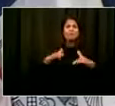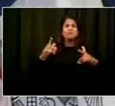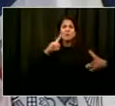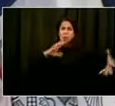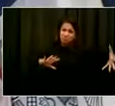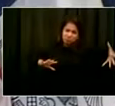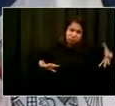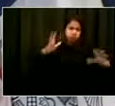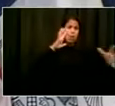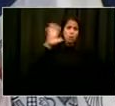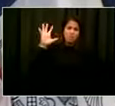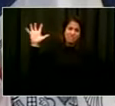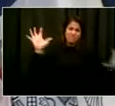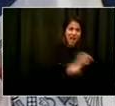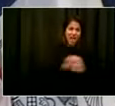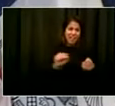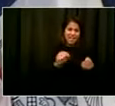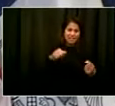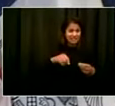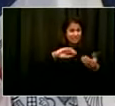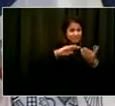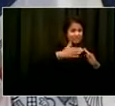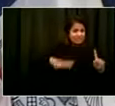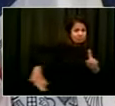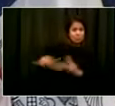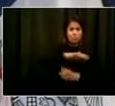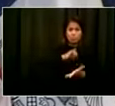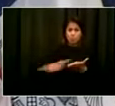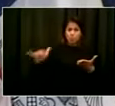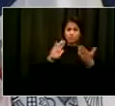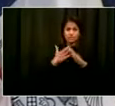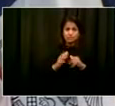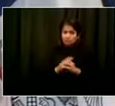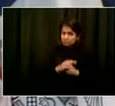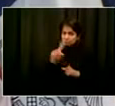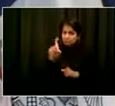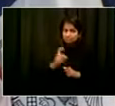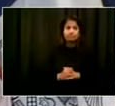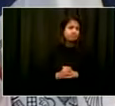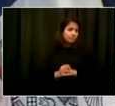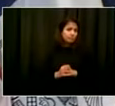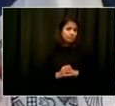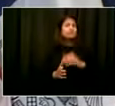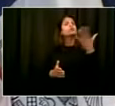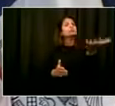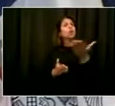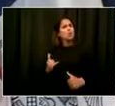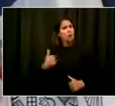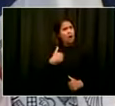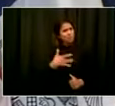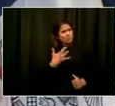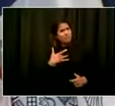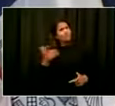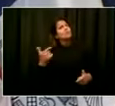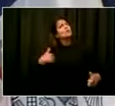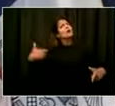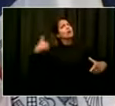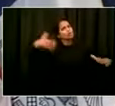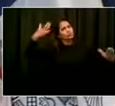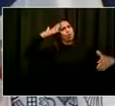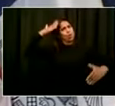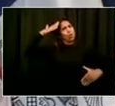dismiss this question as private talks for now, but the public needs to know the details and the extent of your discussions. Yeah, I